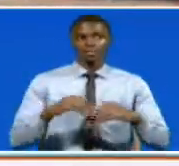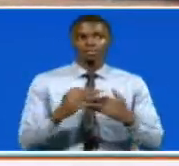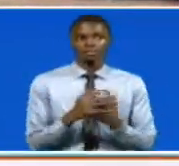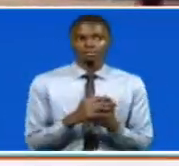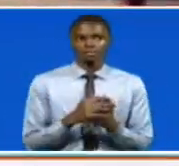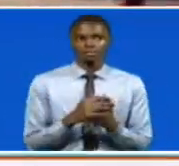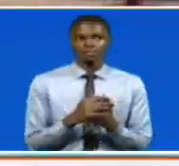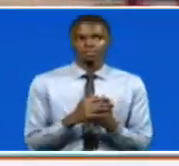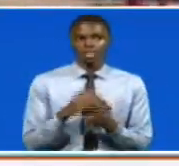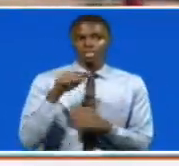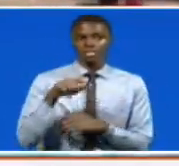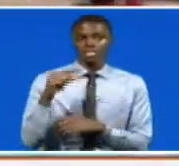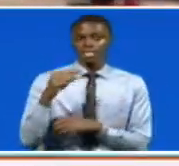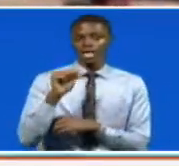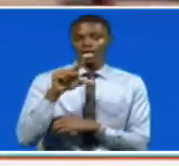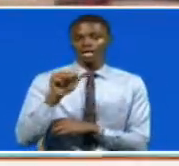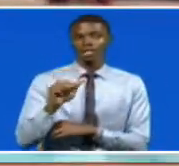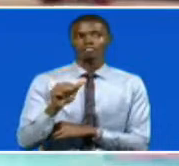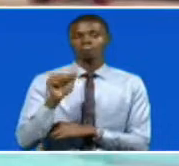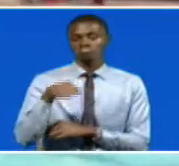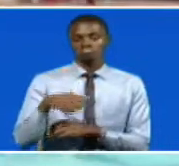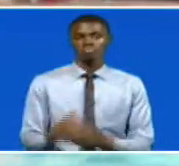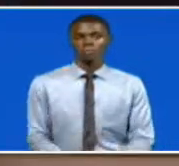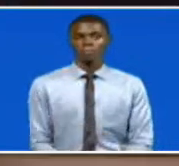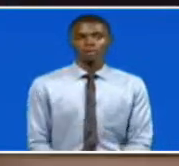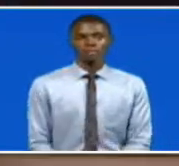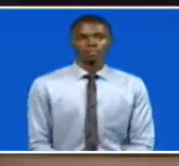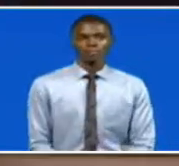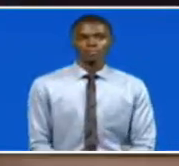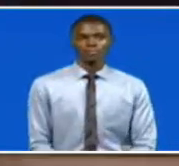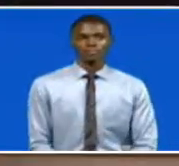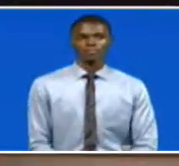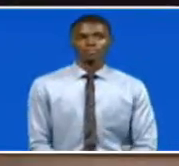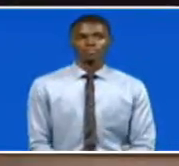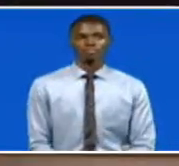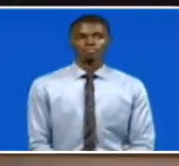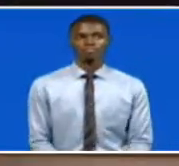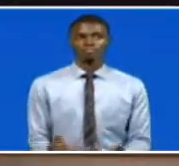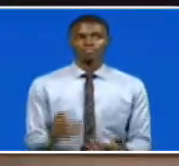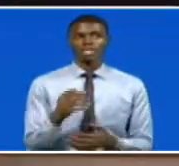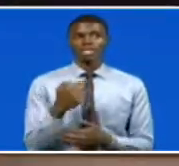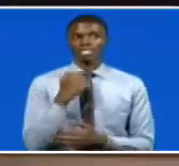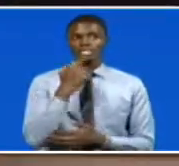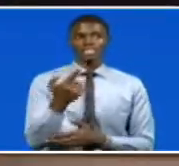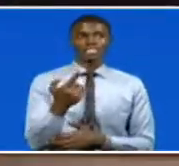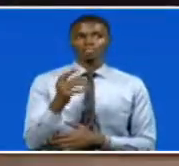breaststroke in this gala, so yeah. Kufikia hapo niseme tu alamsiki kwa watazamaji.